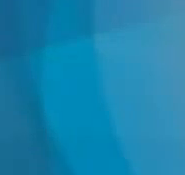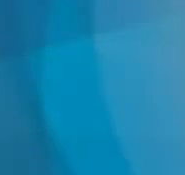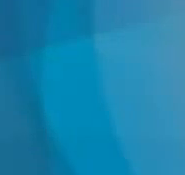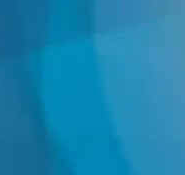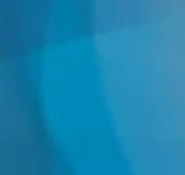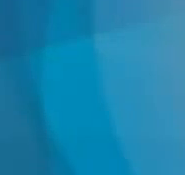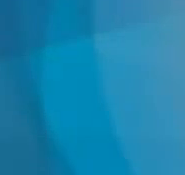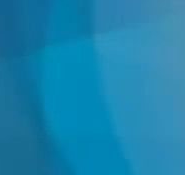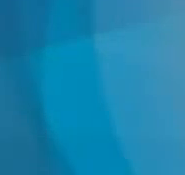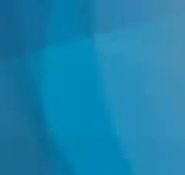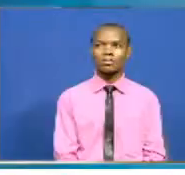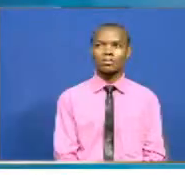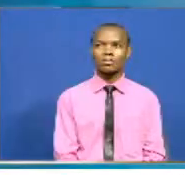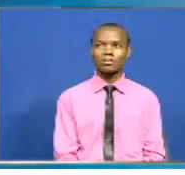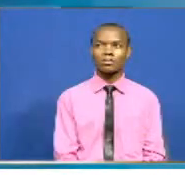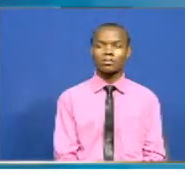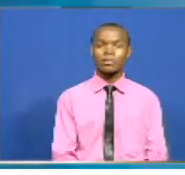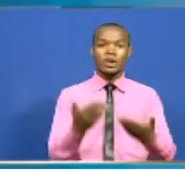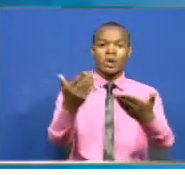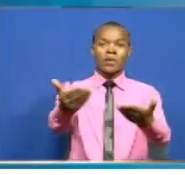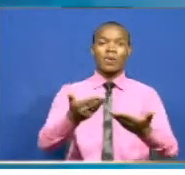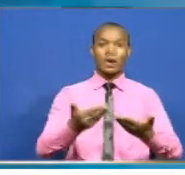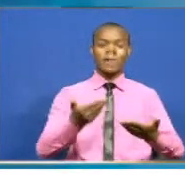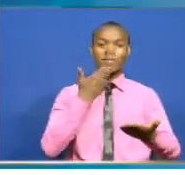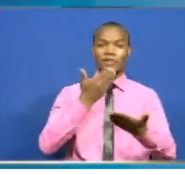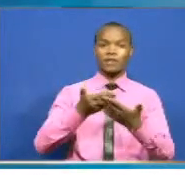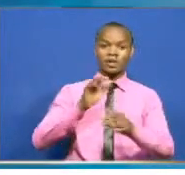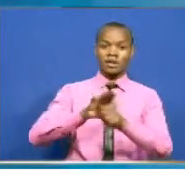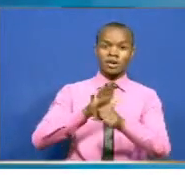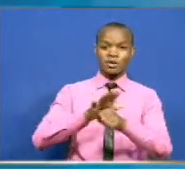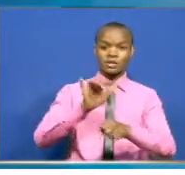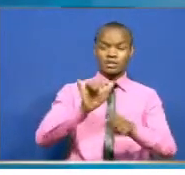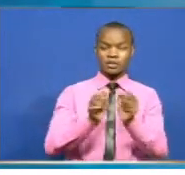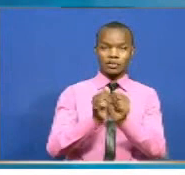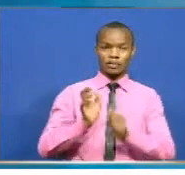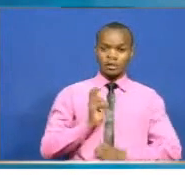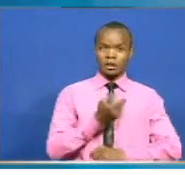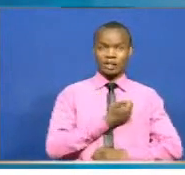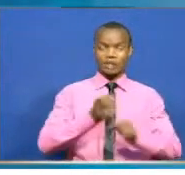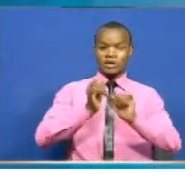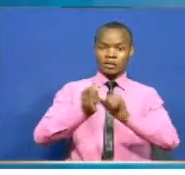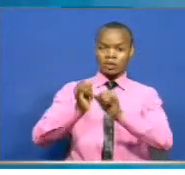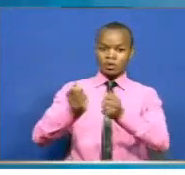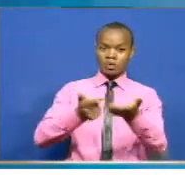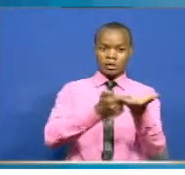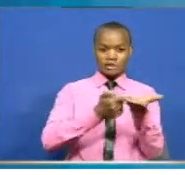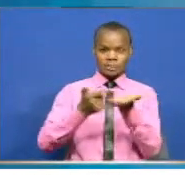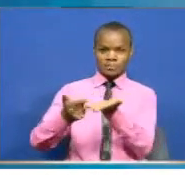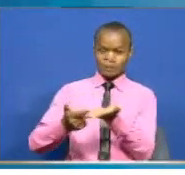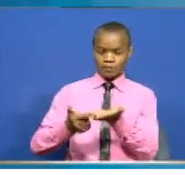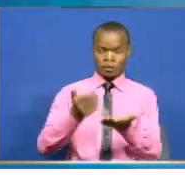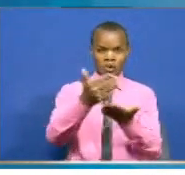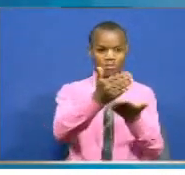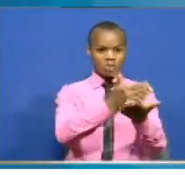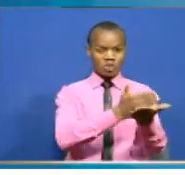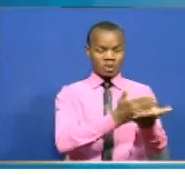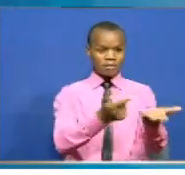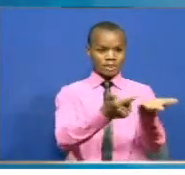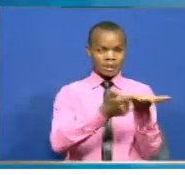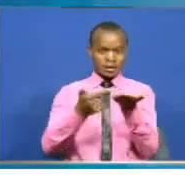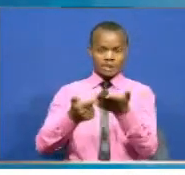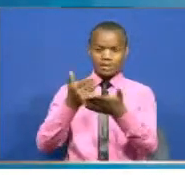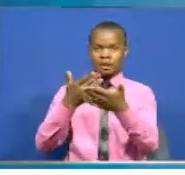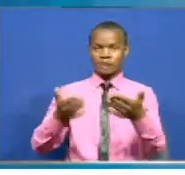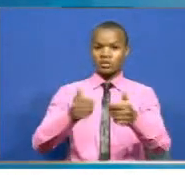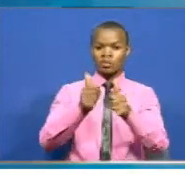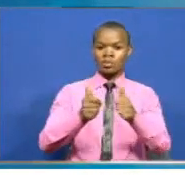Back, and thank you so much for staying with us. This is NewsCheck, in case you're just joining us, a program that seeks to explore issues that are shaping the news.